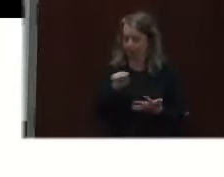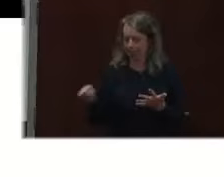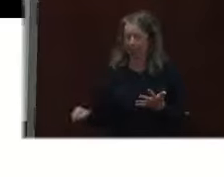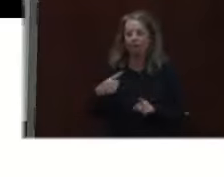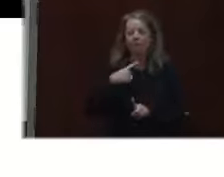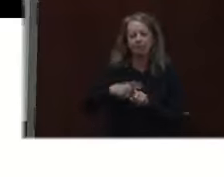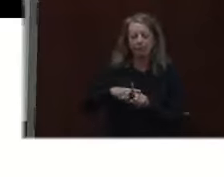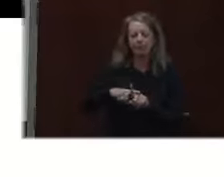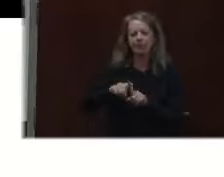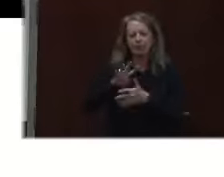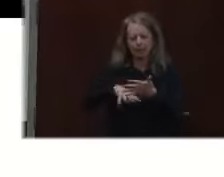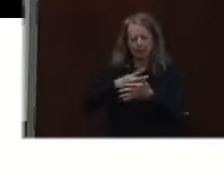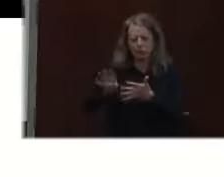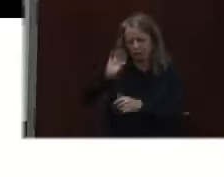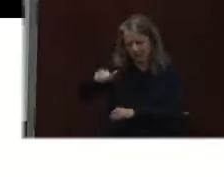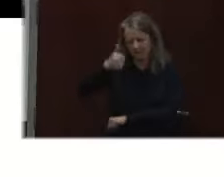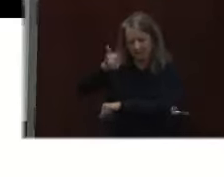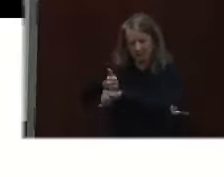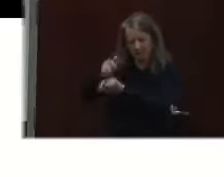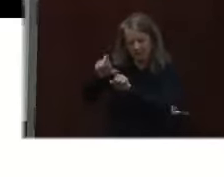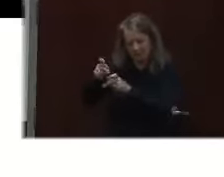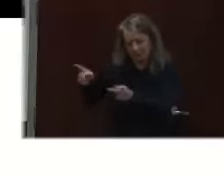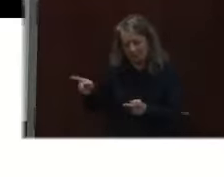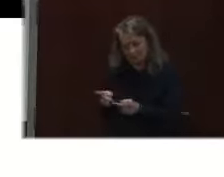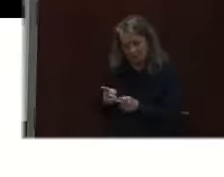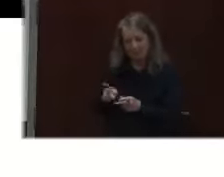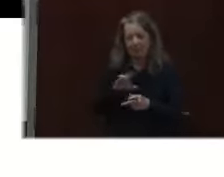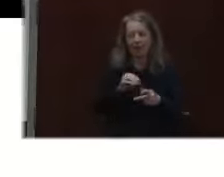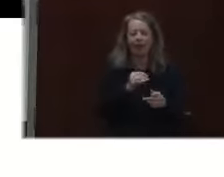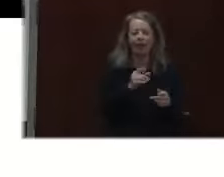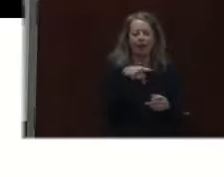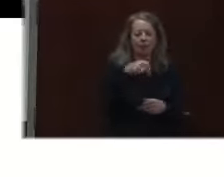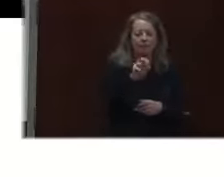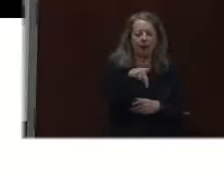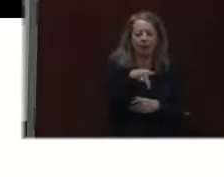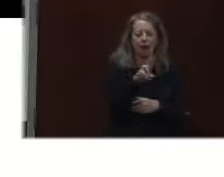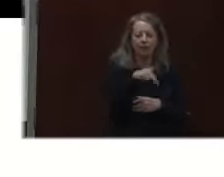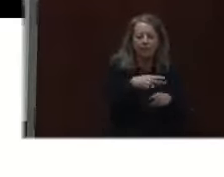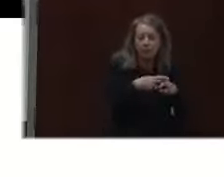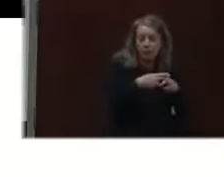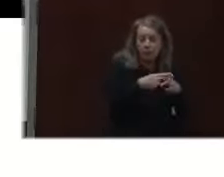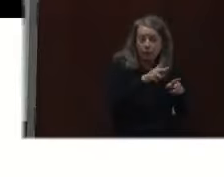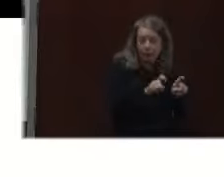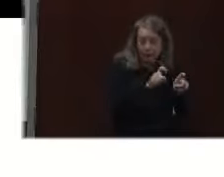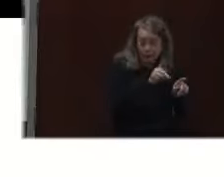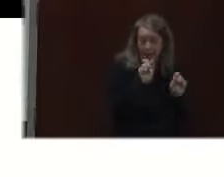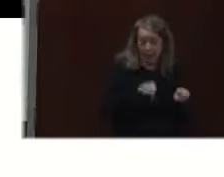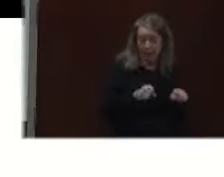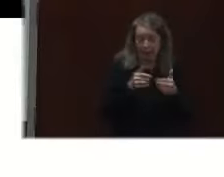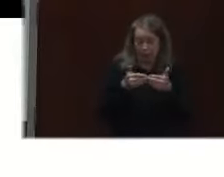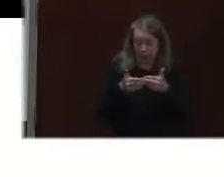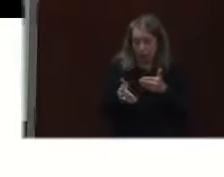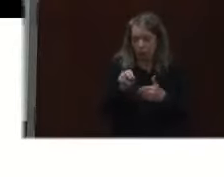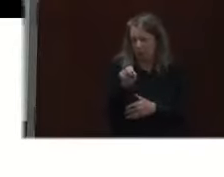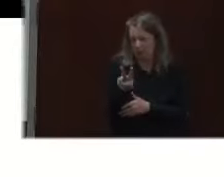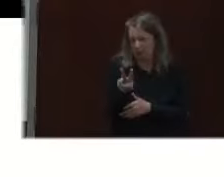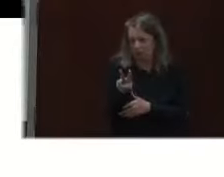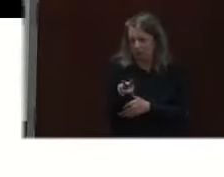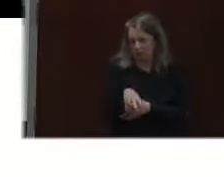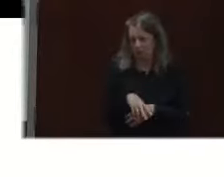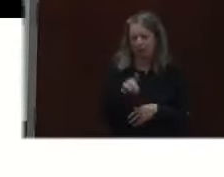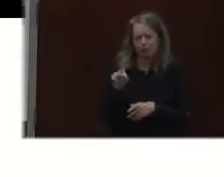and our pop-up sites into November. And folks can visit buncombeready.org, and